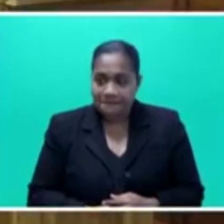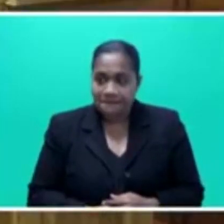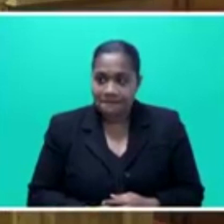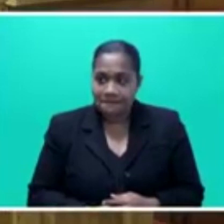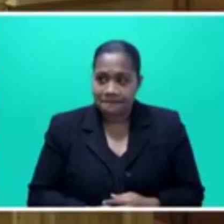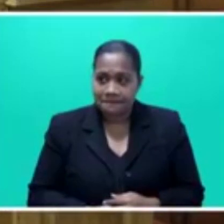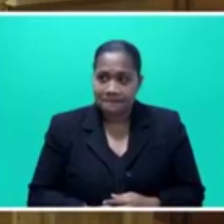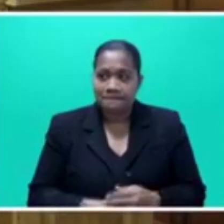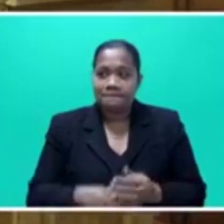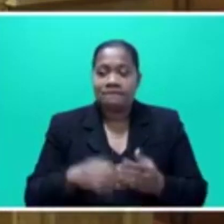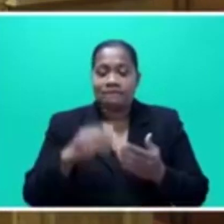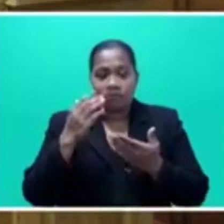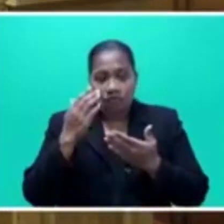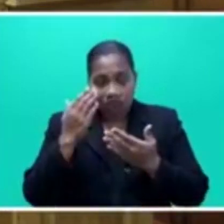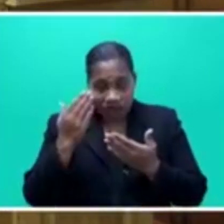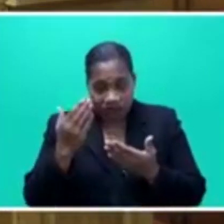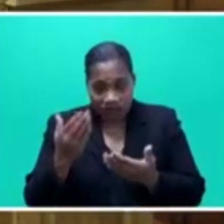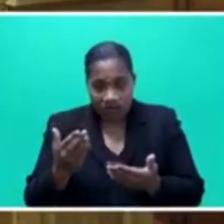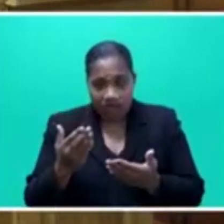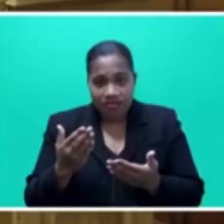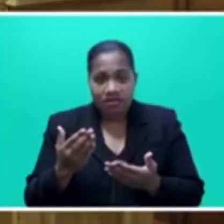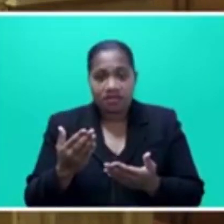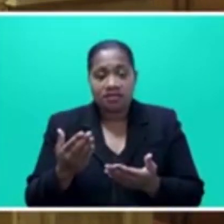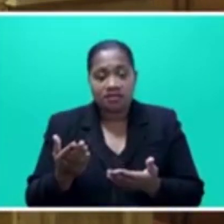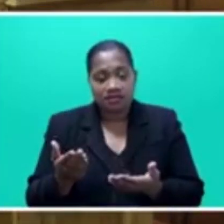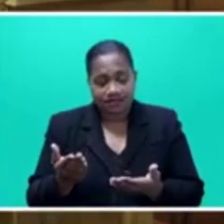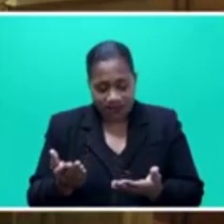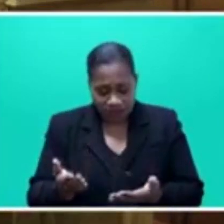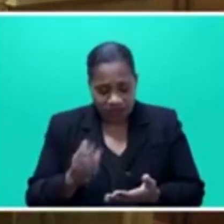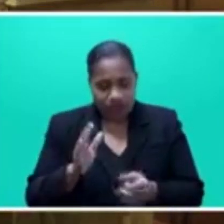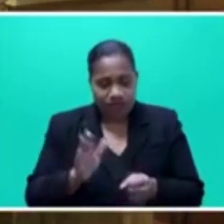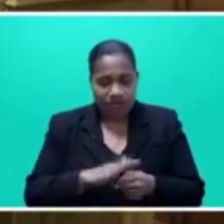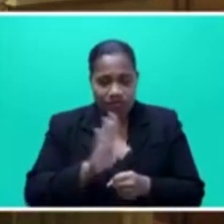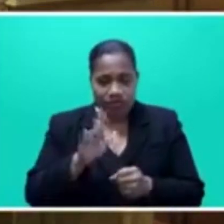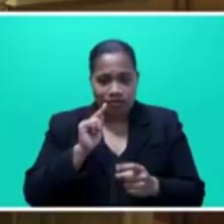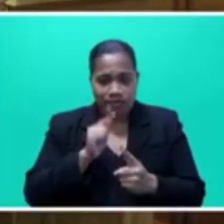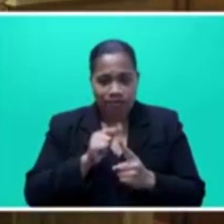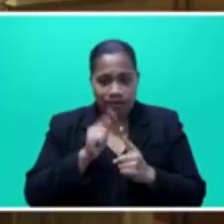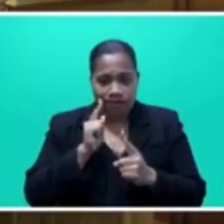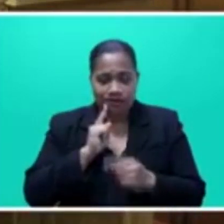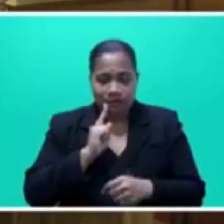you've made your point of order. Take a seat. Yeah.